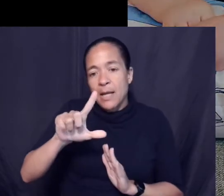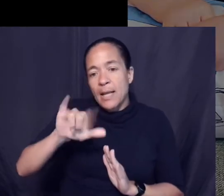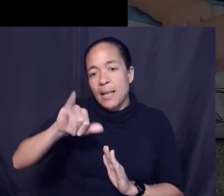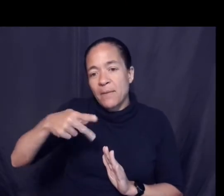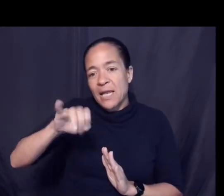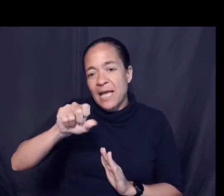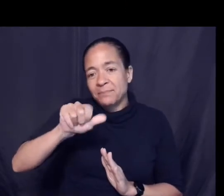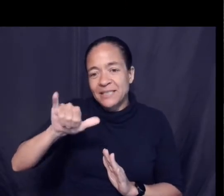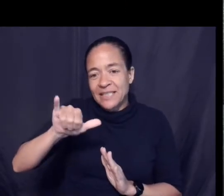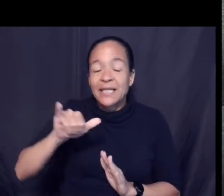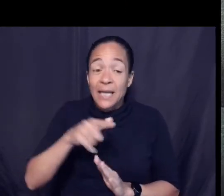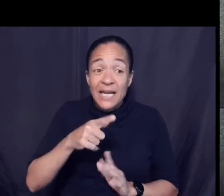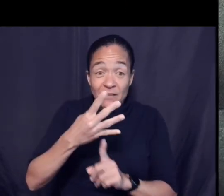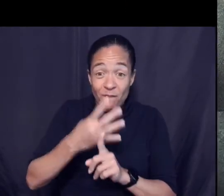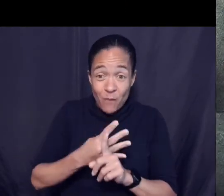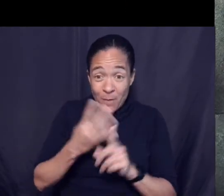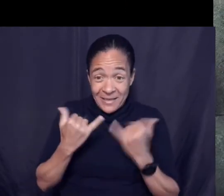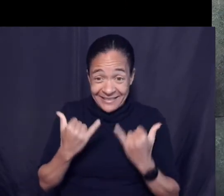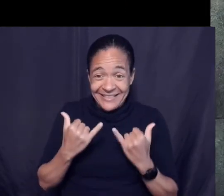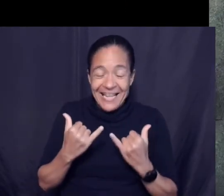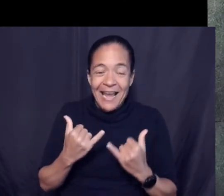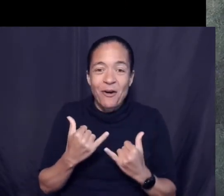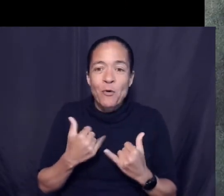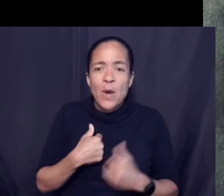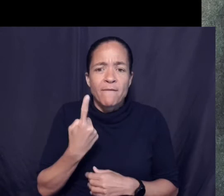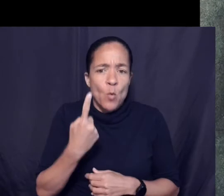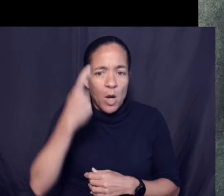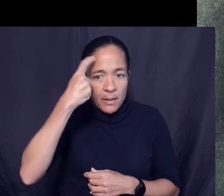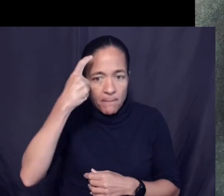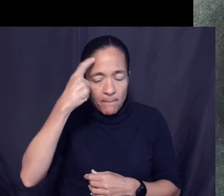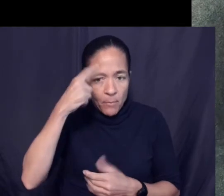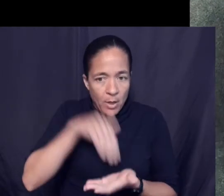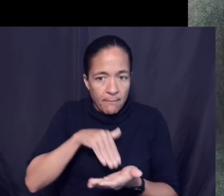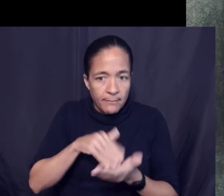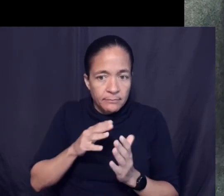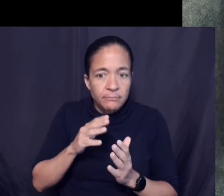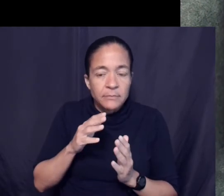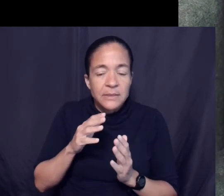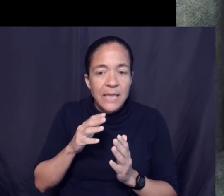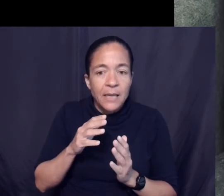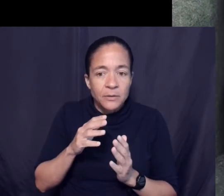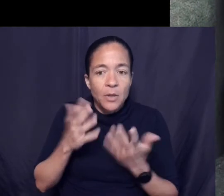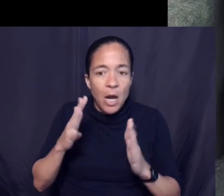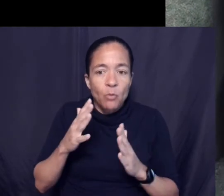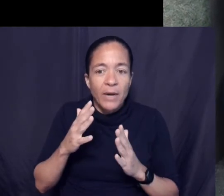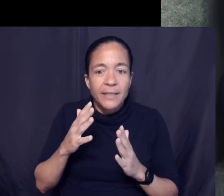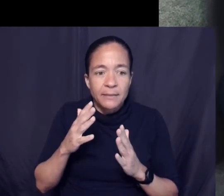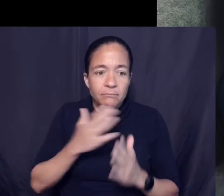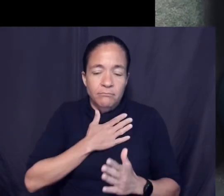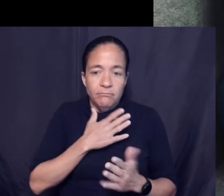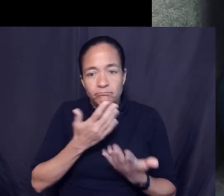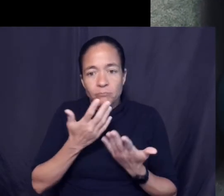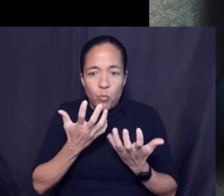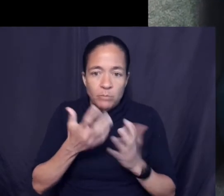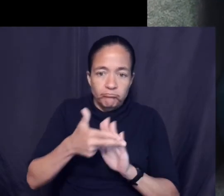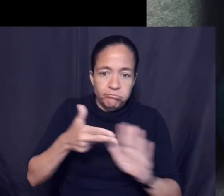epilepsy. And now he's 4 months old. We do have one neurologist out of 3 already willing to give him a